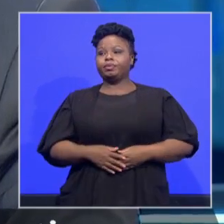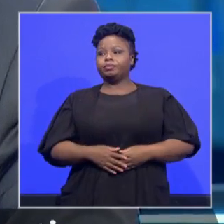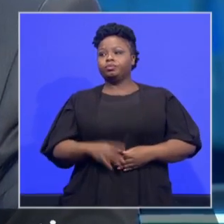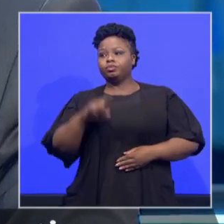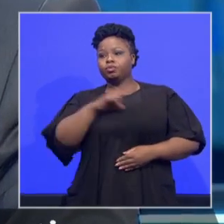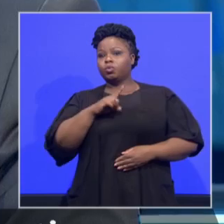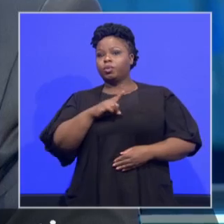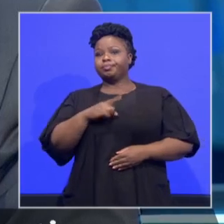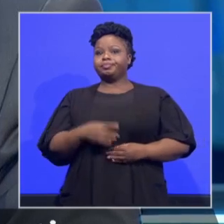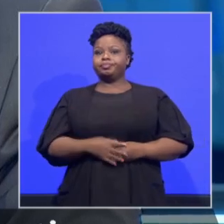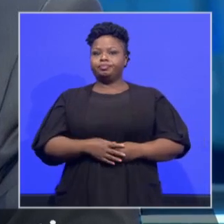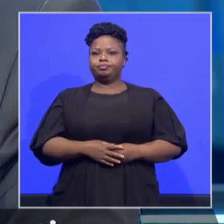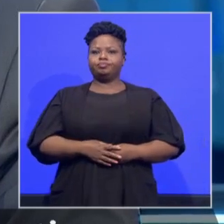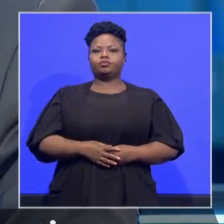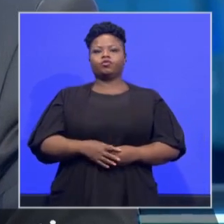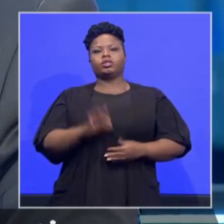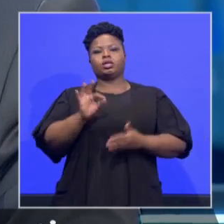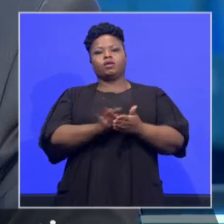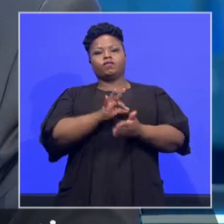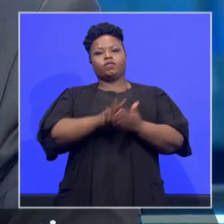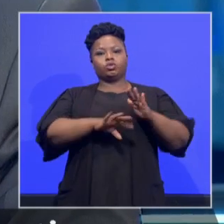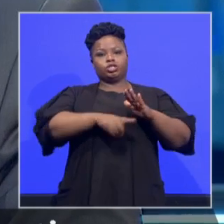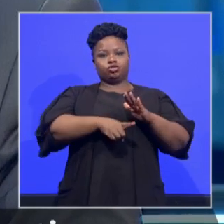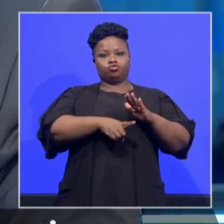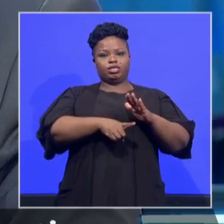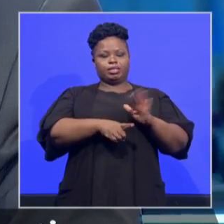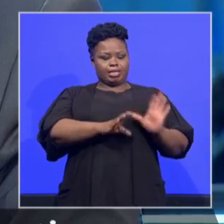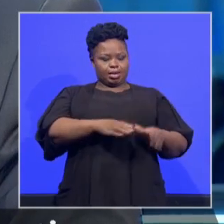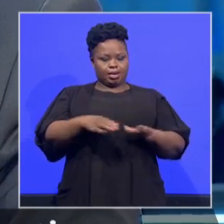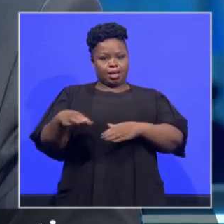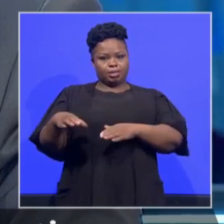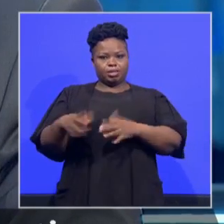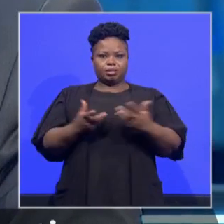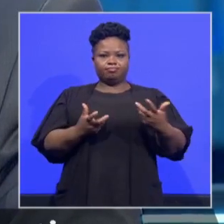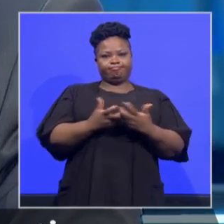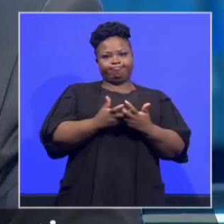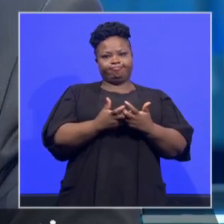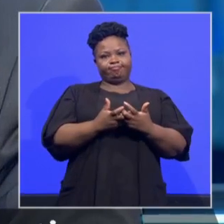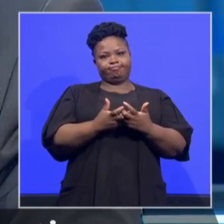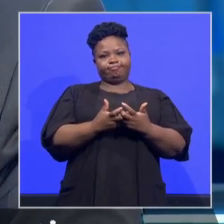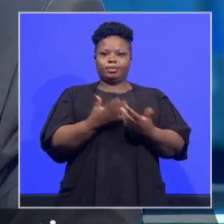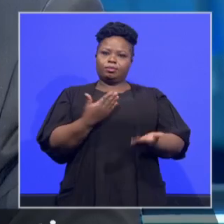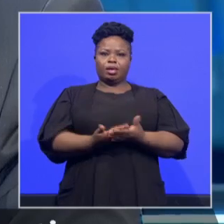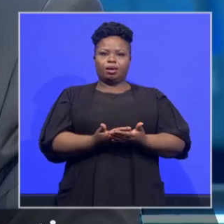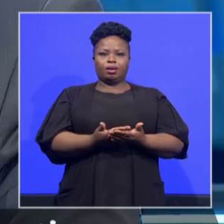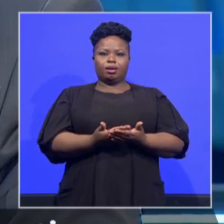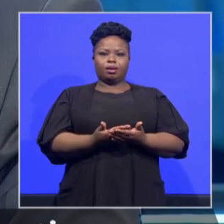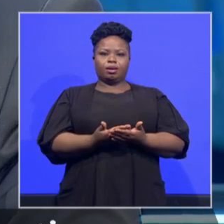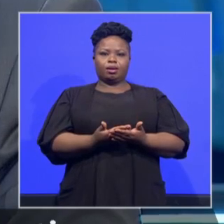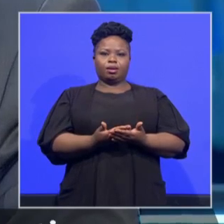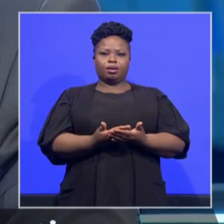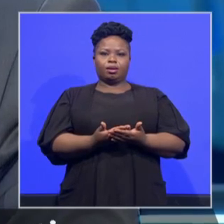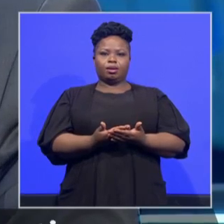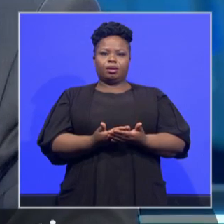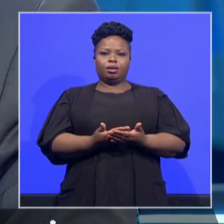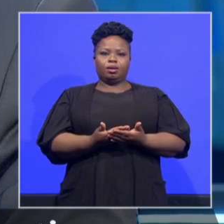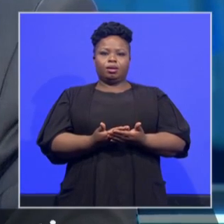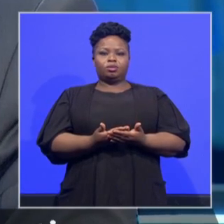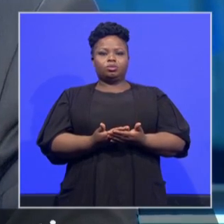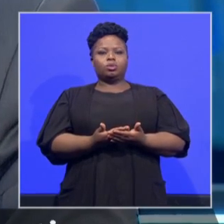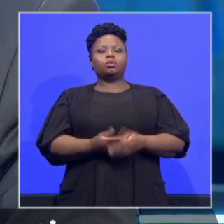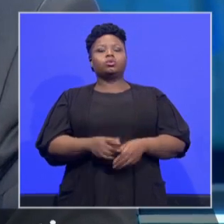assigning voting districts to the clusters, it can be the